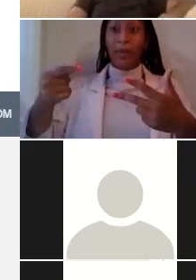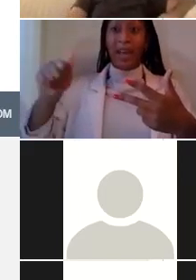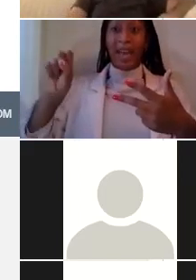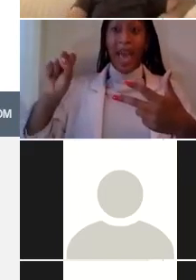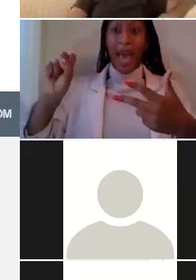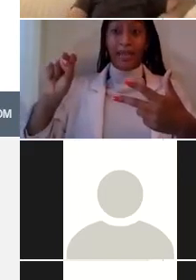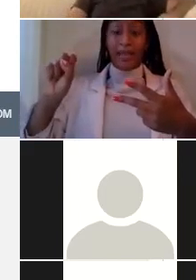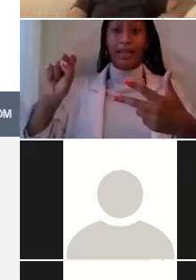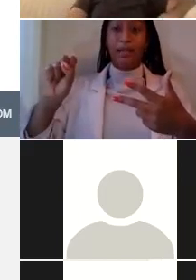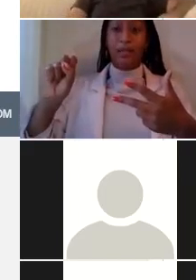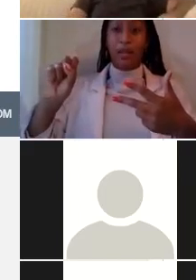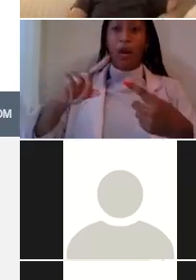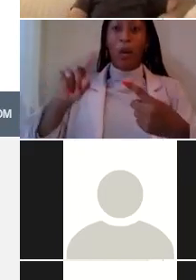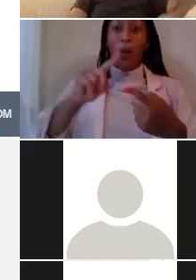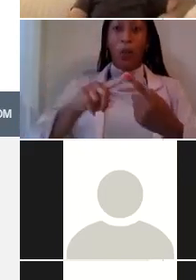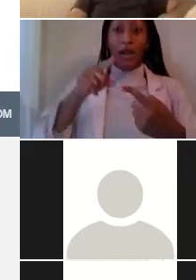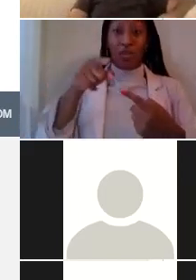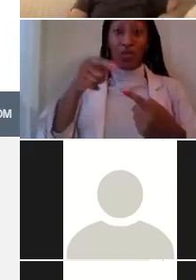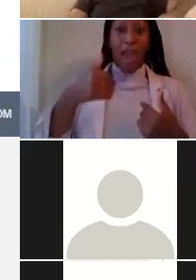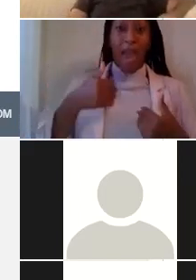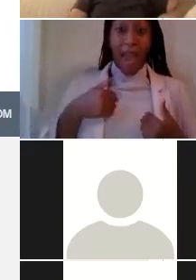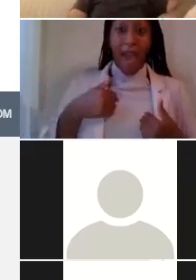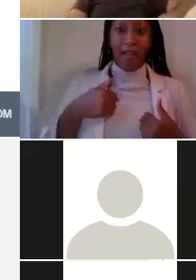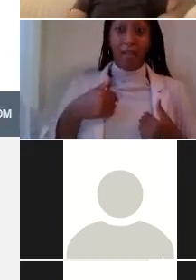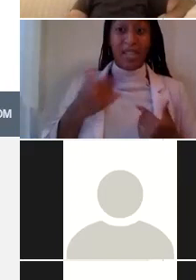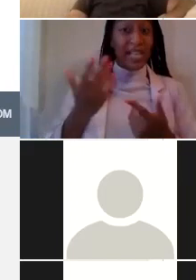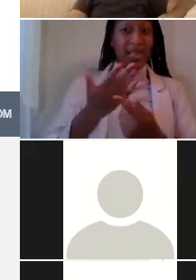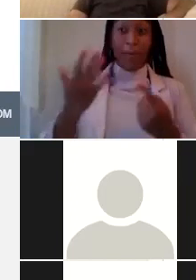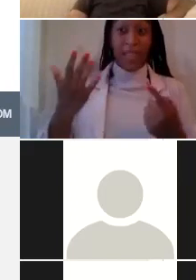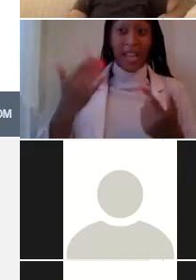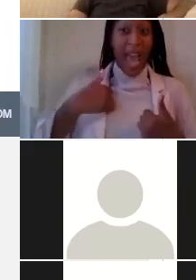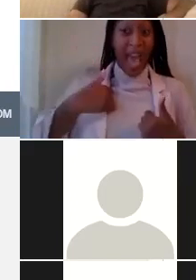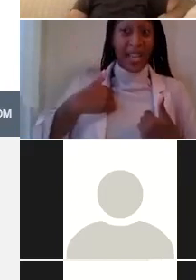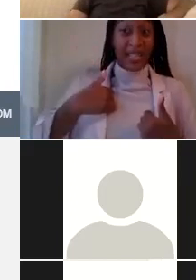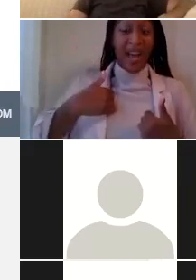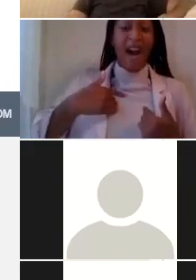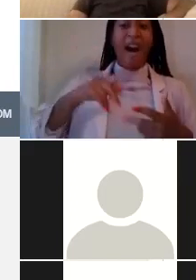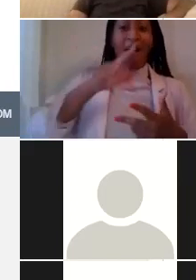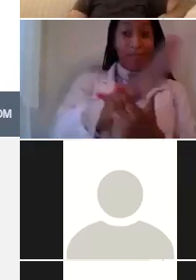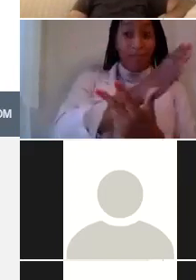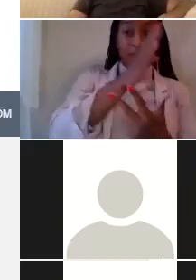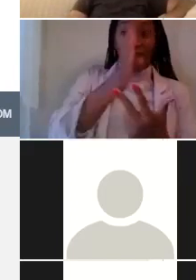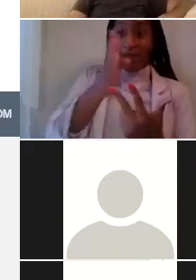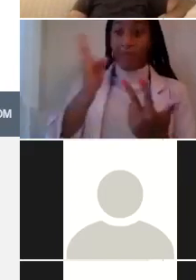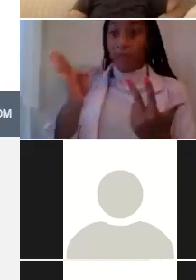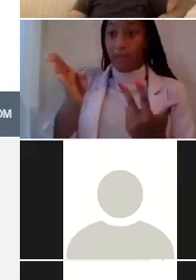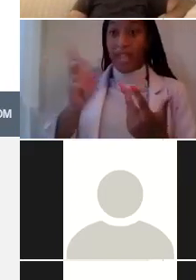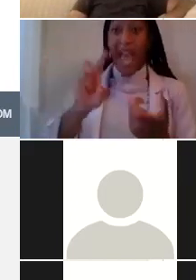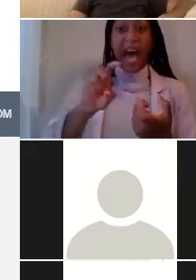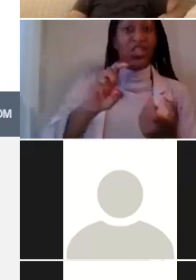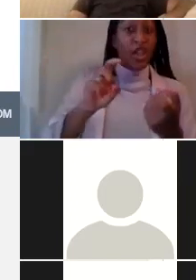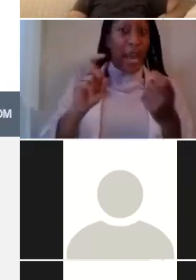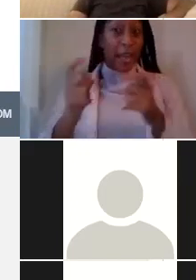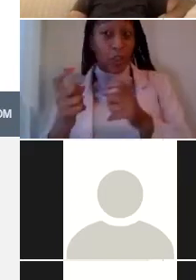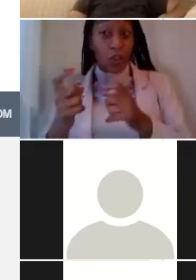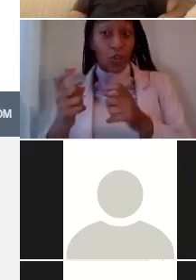then the temperature is not going to change. So when a material is changing